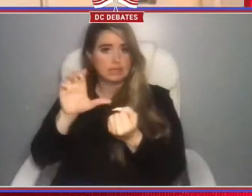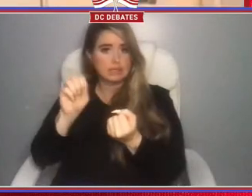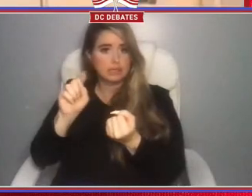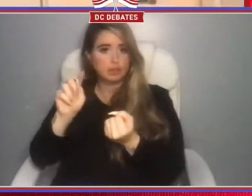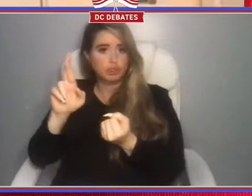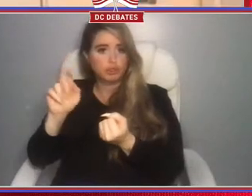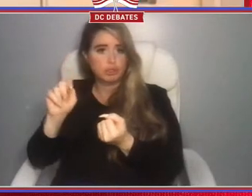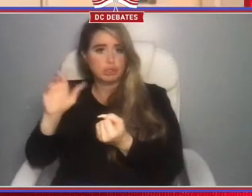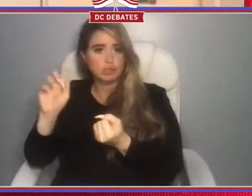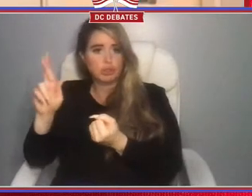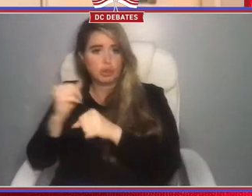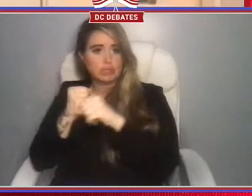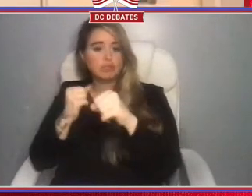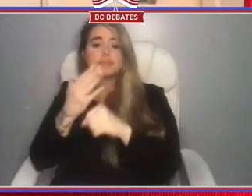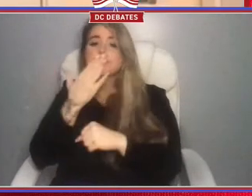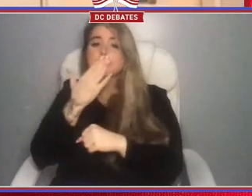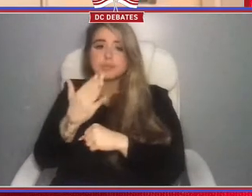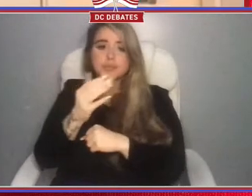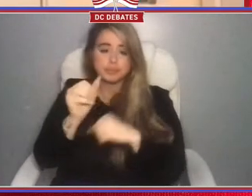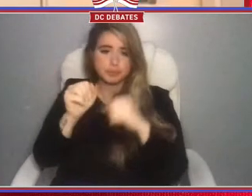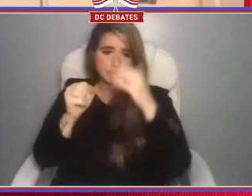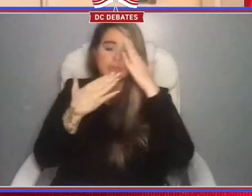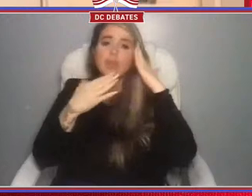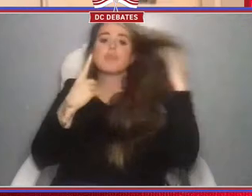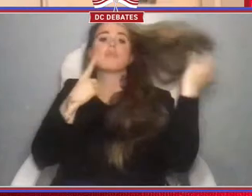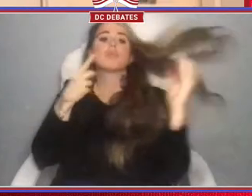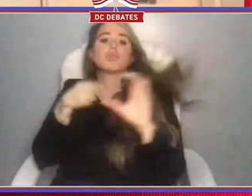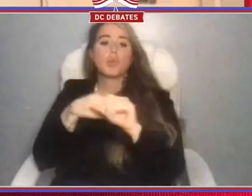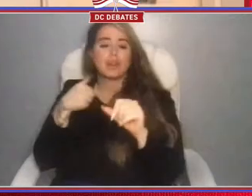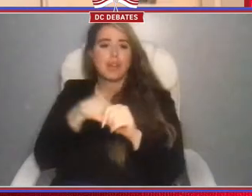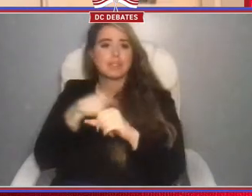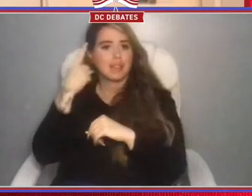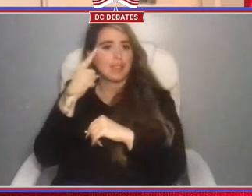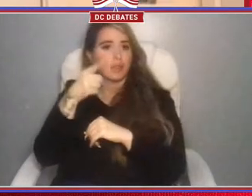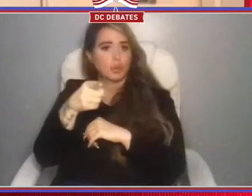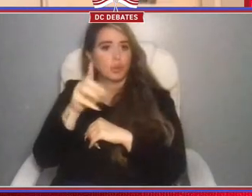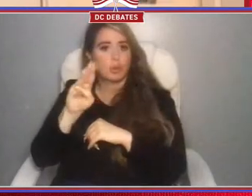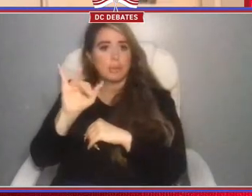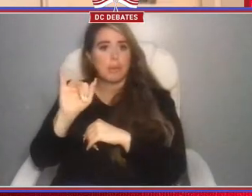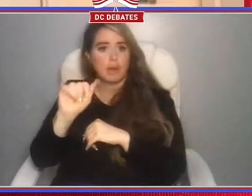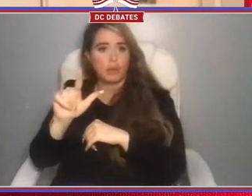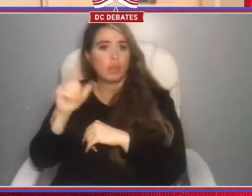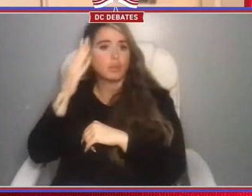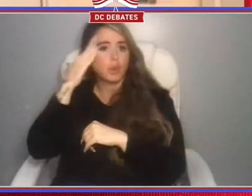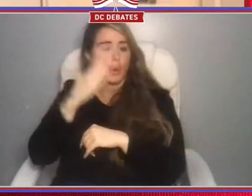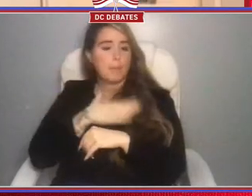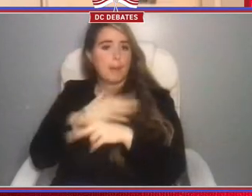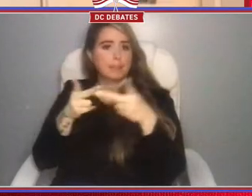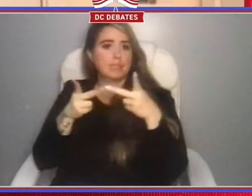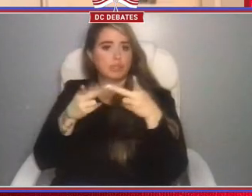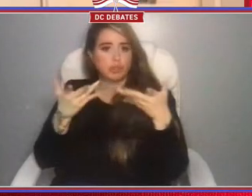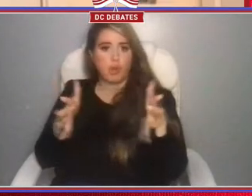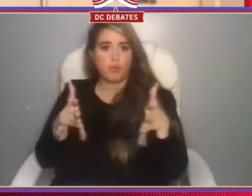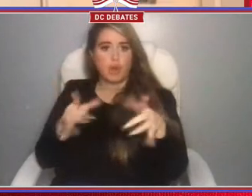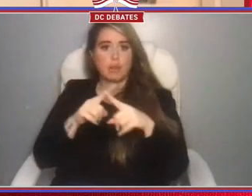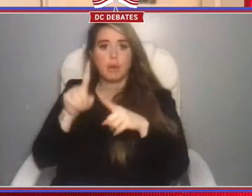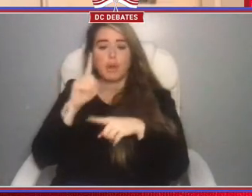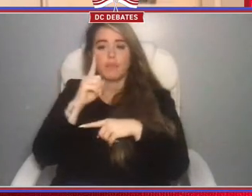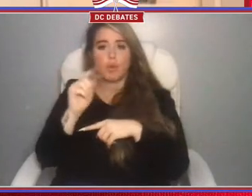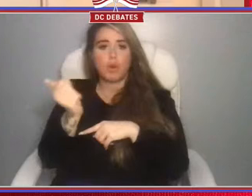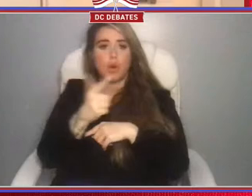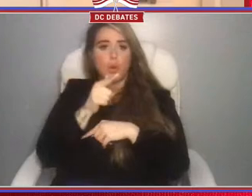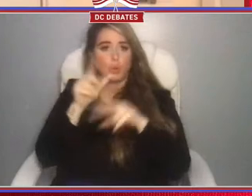Thank you, Michael, and thank you for joining us. I think, Michael, you probably know my position on this already, but for all of our viewers,